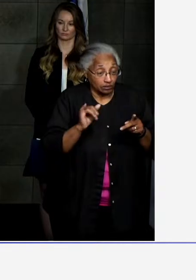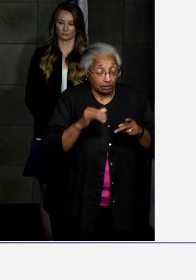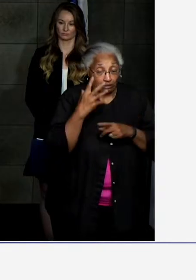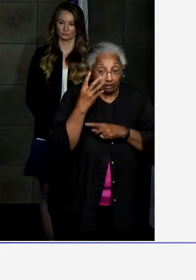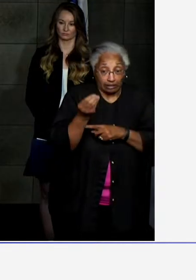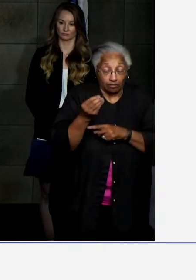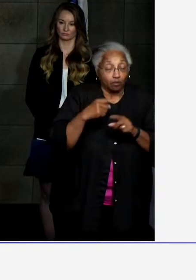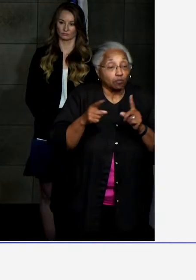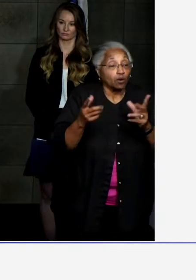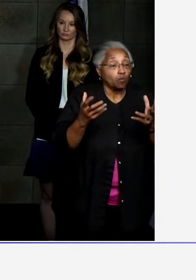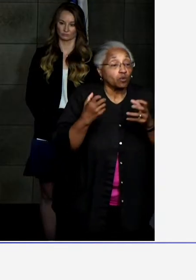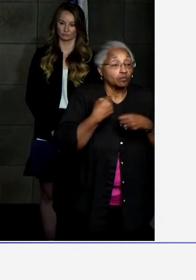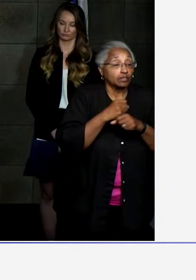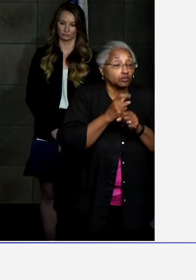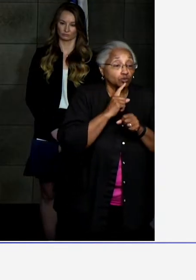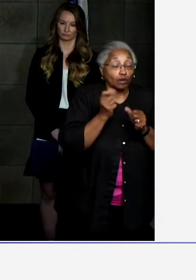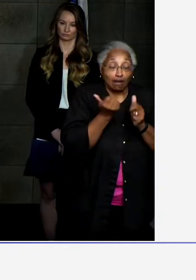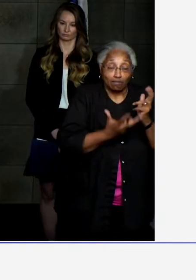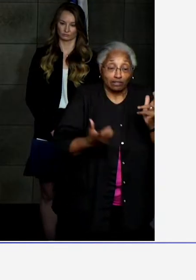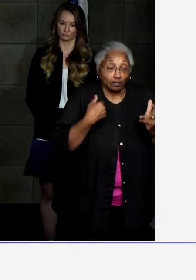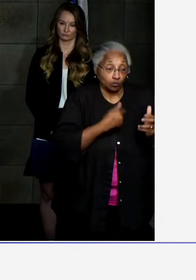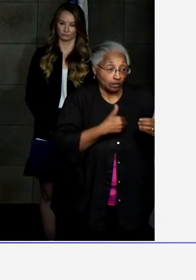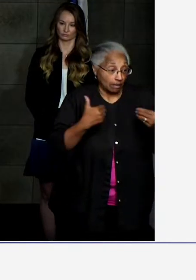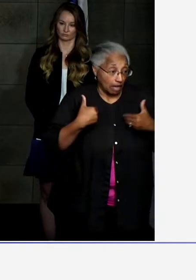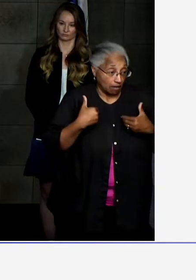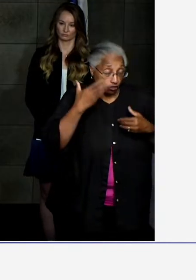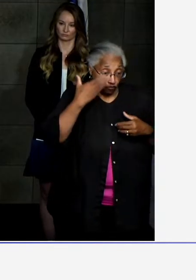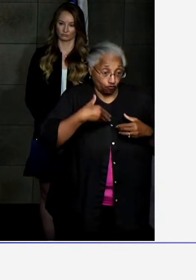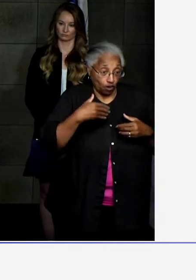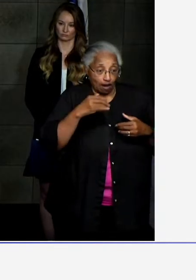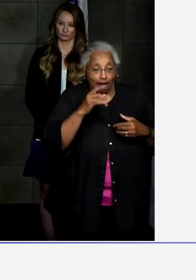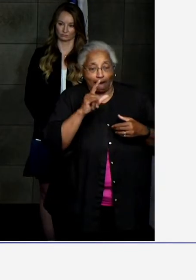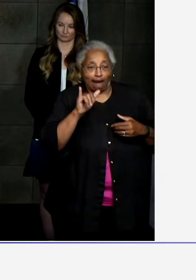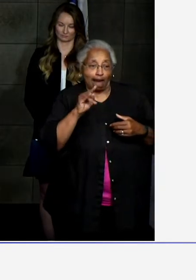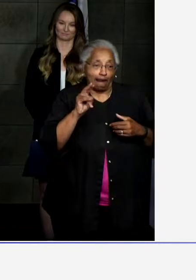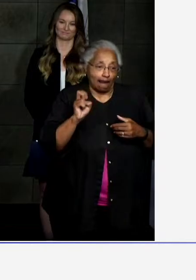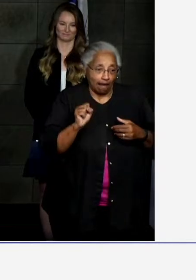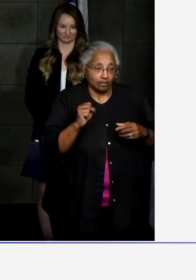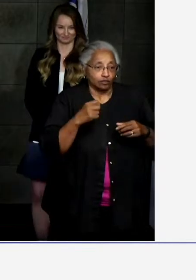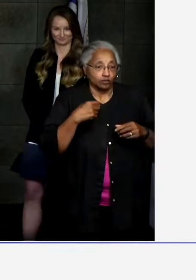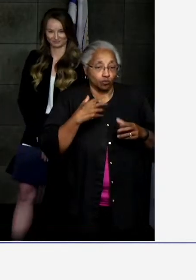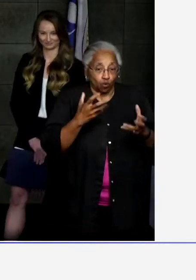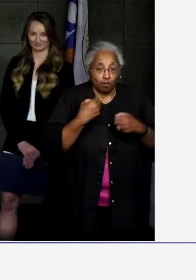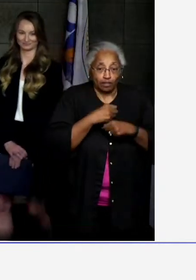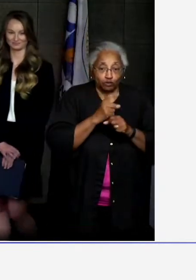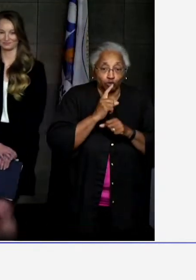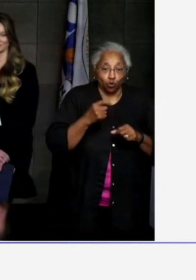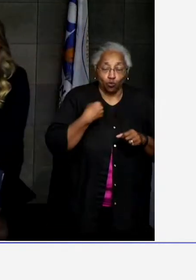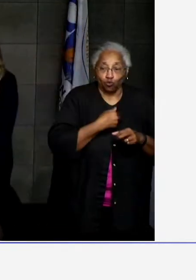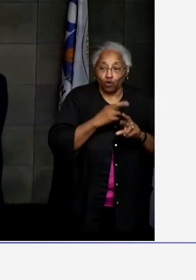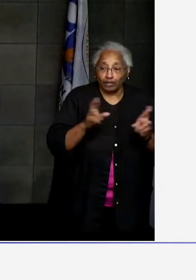but we're going to make sure that we have everything that we have on the front lines. Every warning is going to go out. Yep.